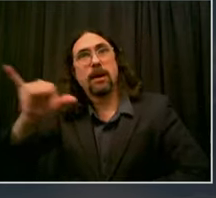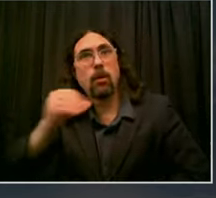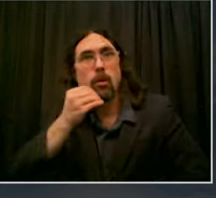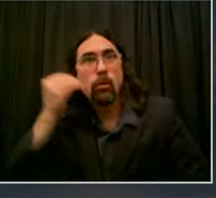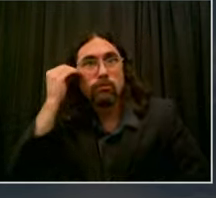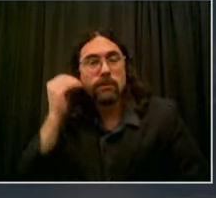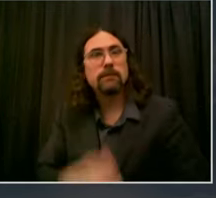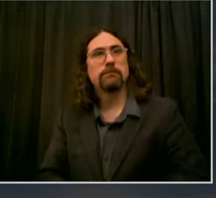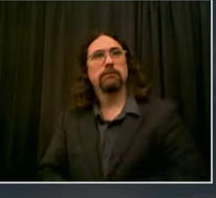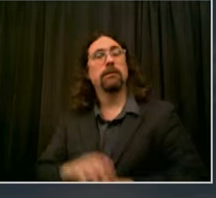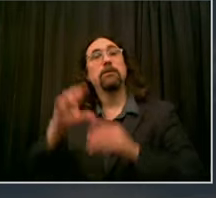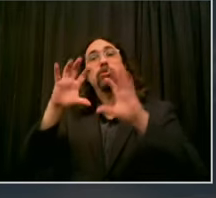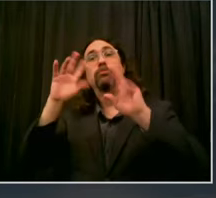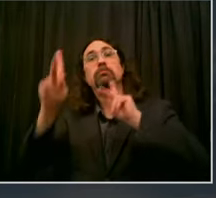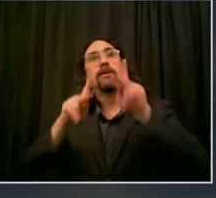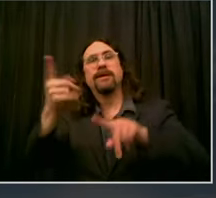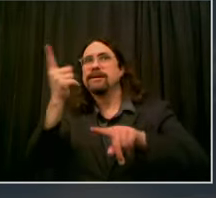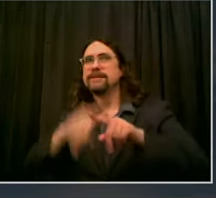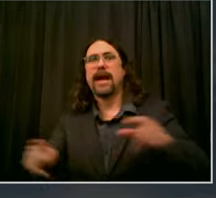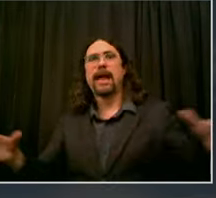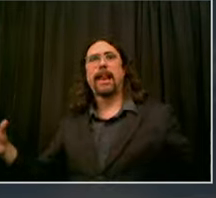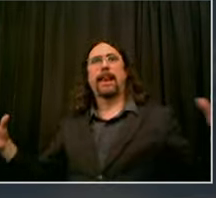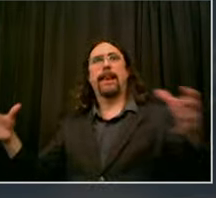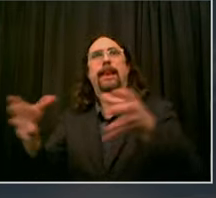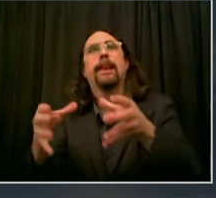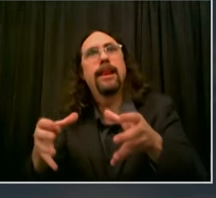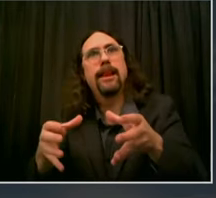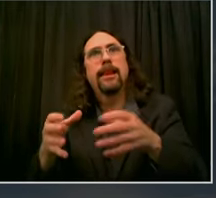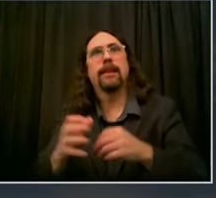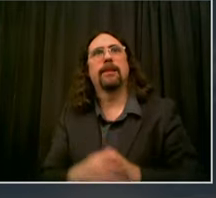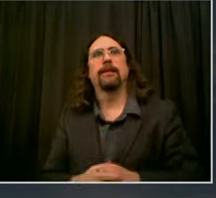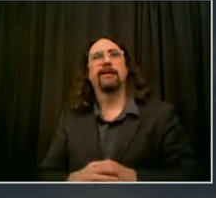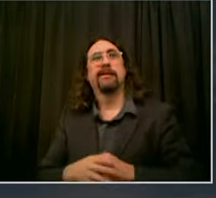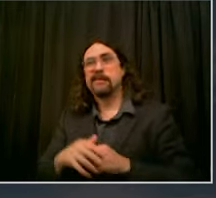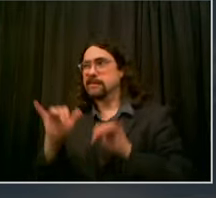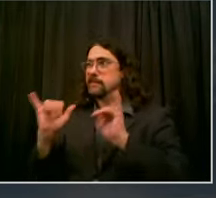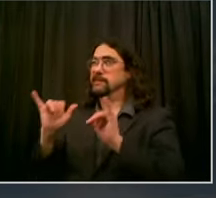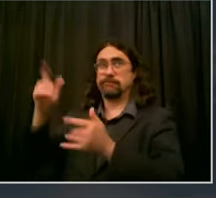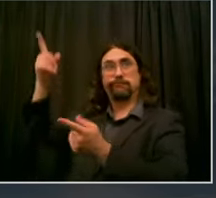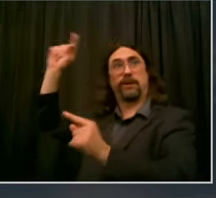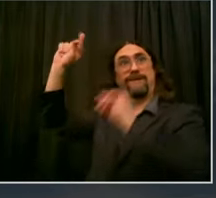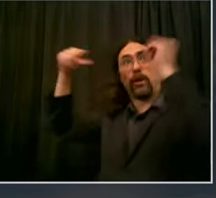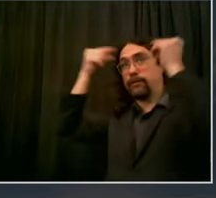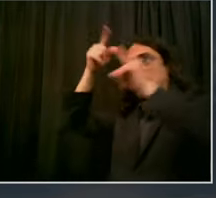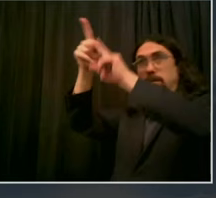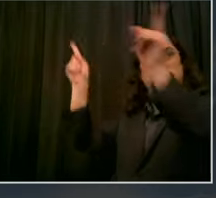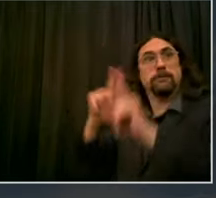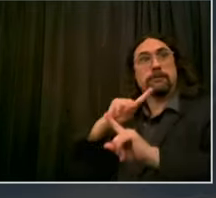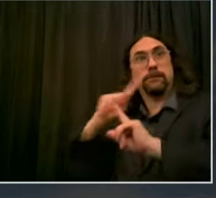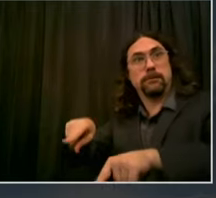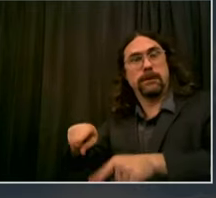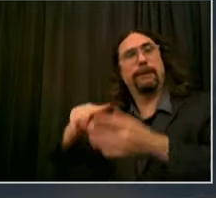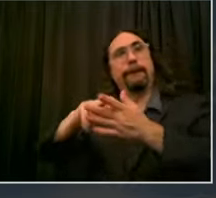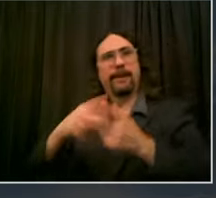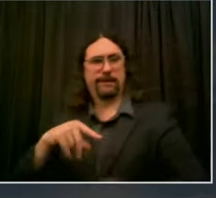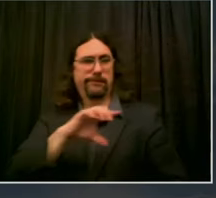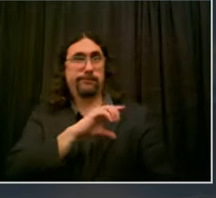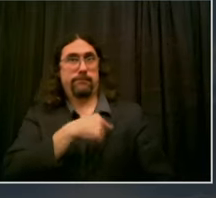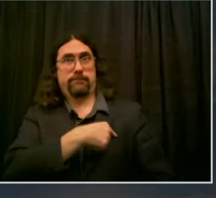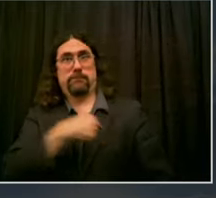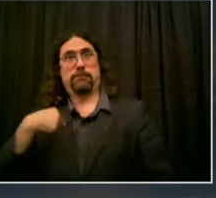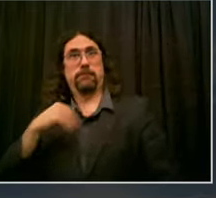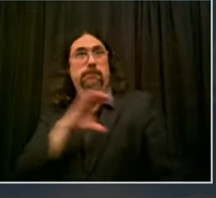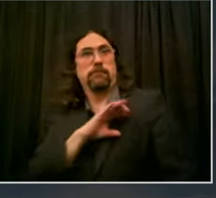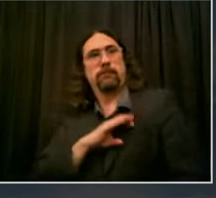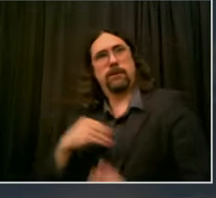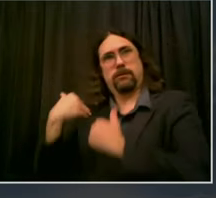with external partners, celebrities in some case, and asked them what they would do with us in terms of sports leagues online. I mean,